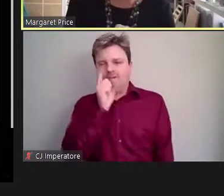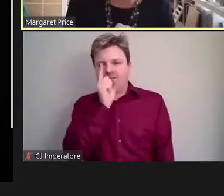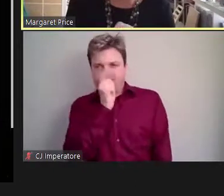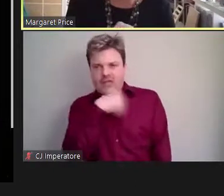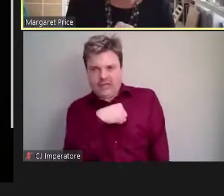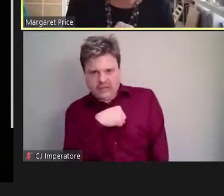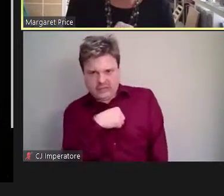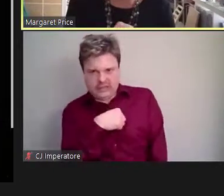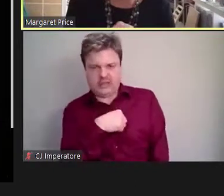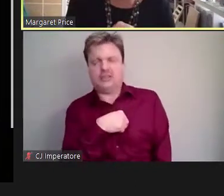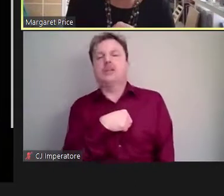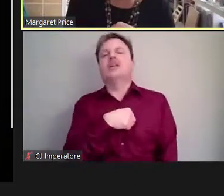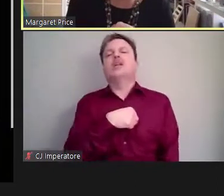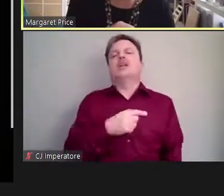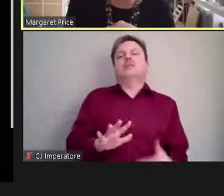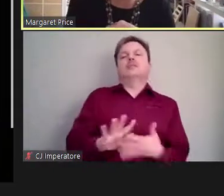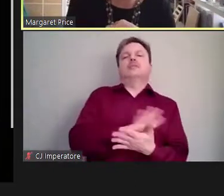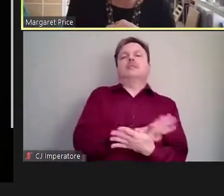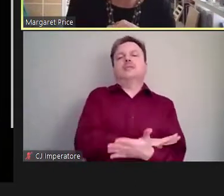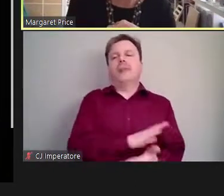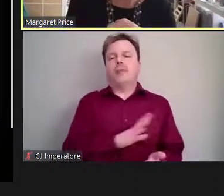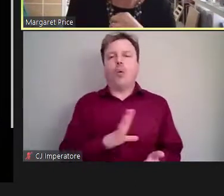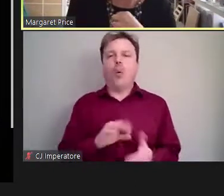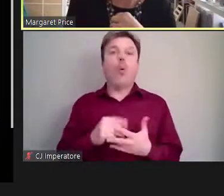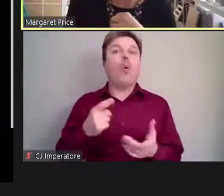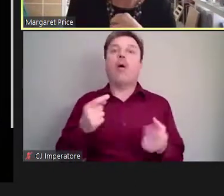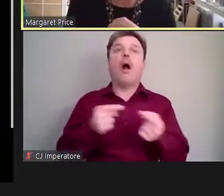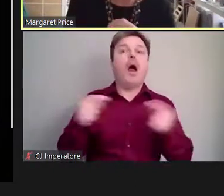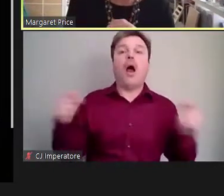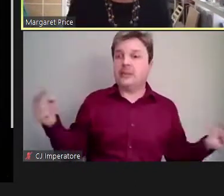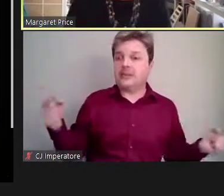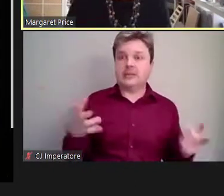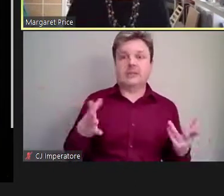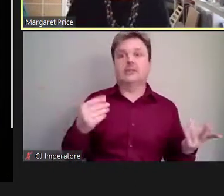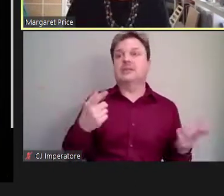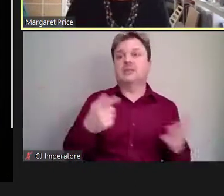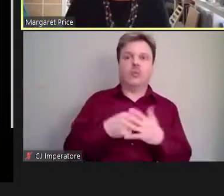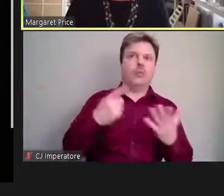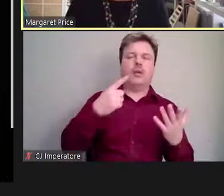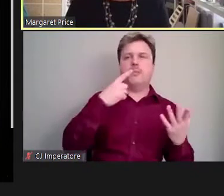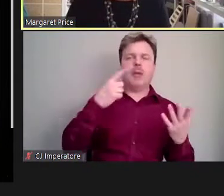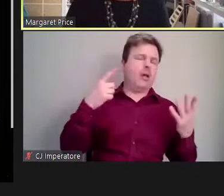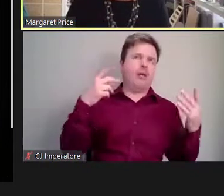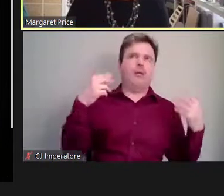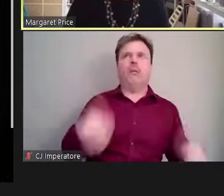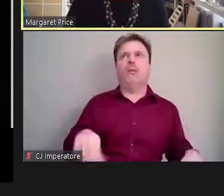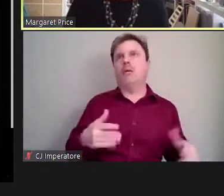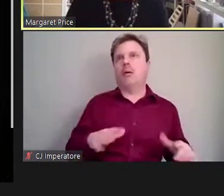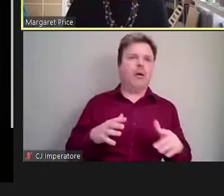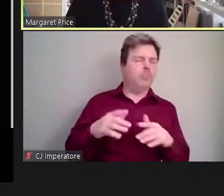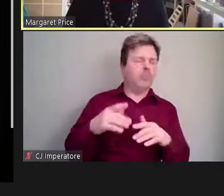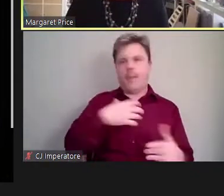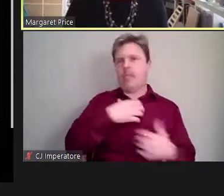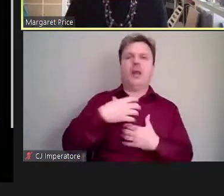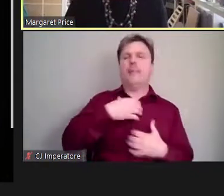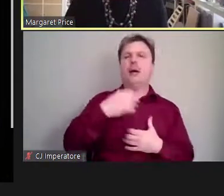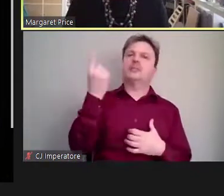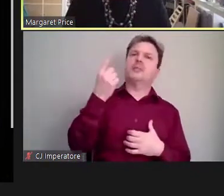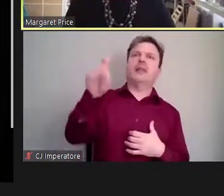out of proportion something that they need. So in terms of the getting away with something